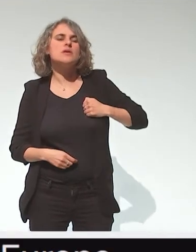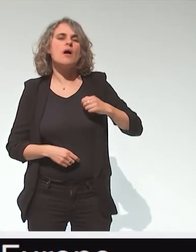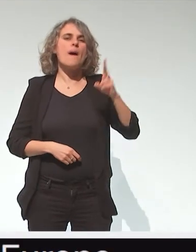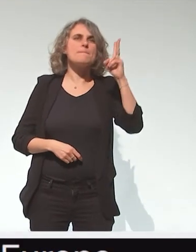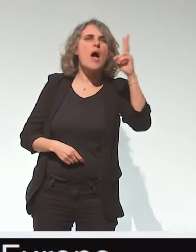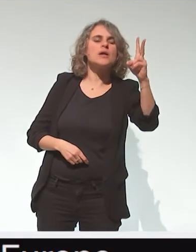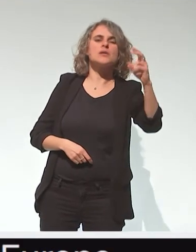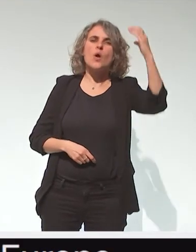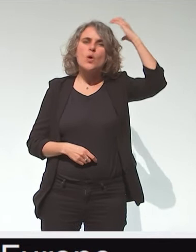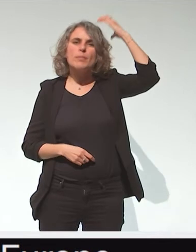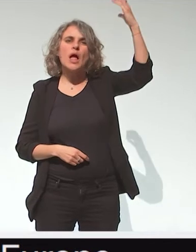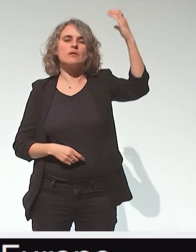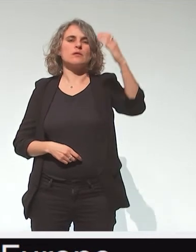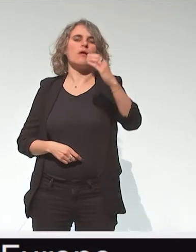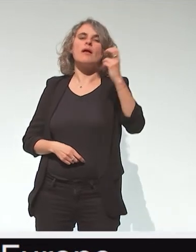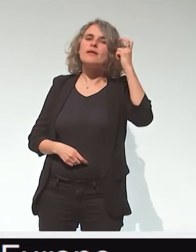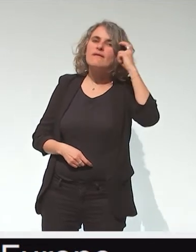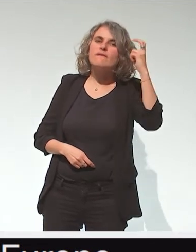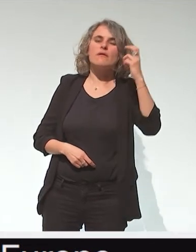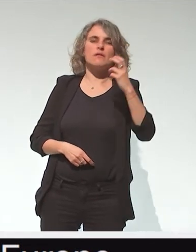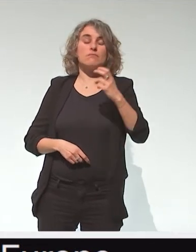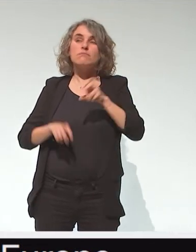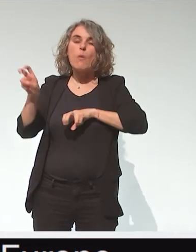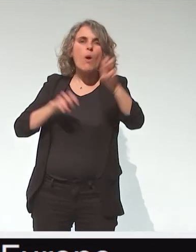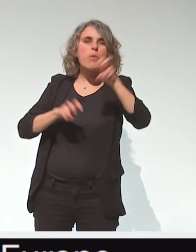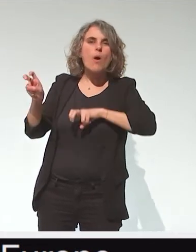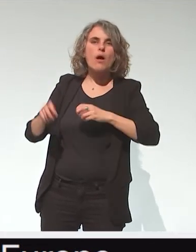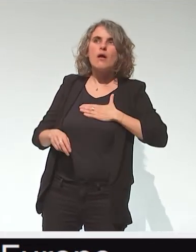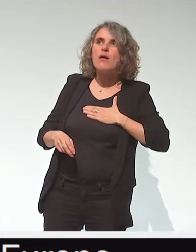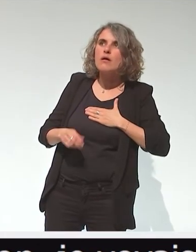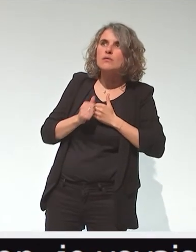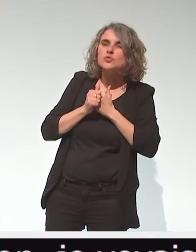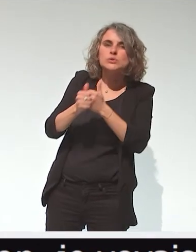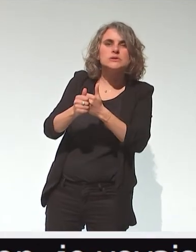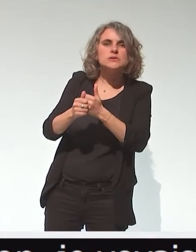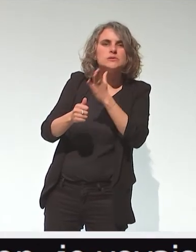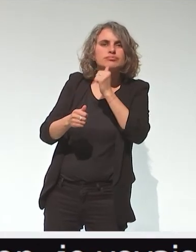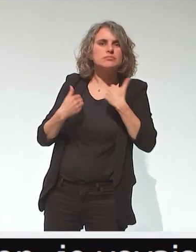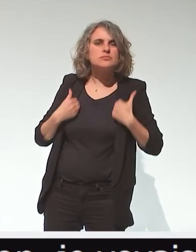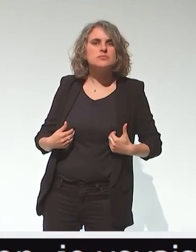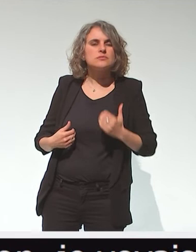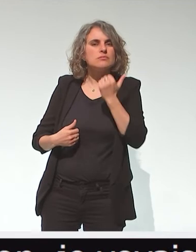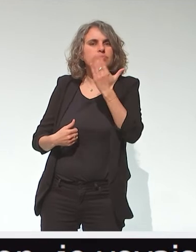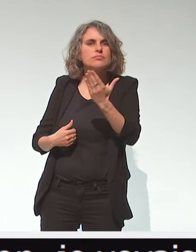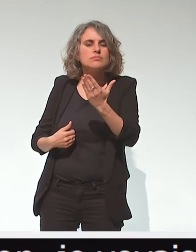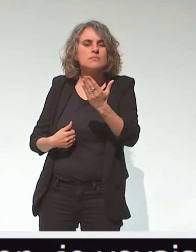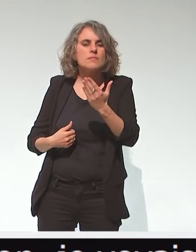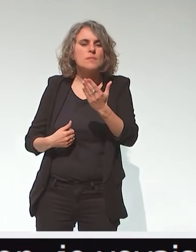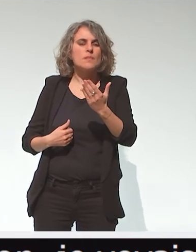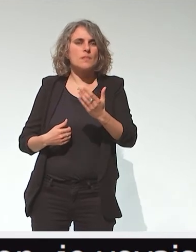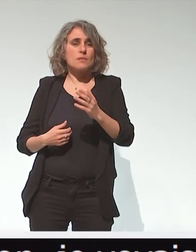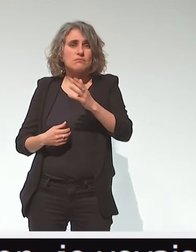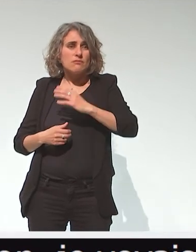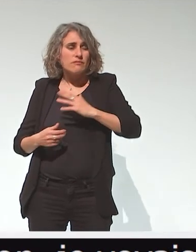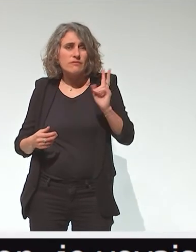Berlin, Warsaw, off to Paris, Copenhagen, to Kiev. But I couldn't go anywhere. I